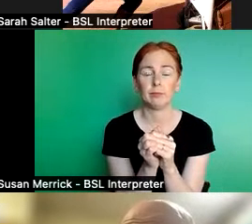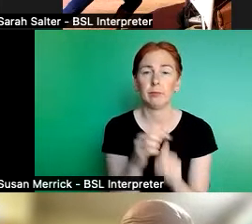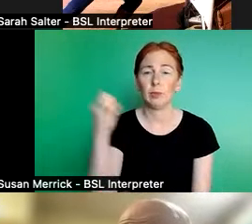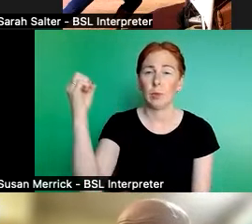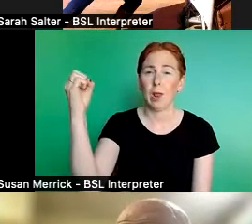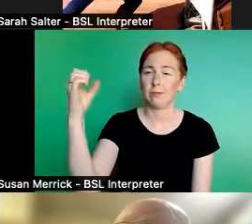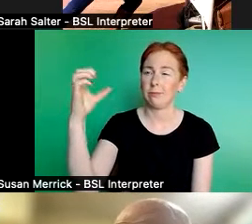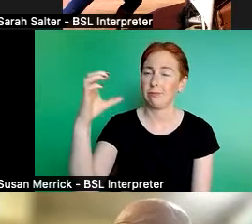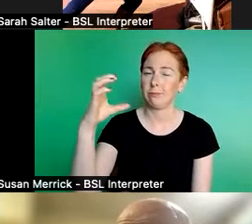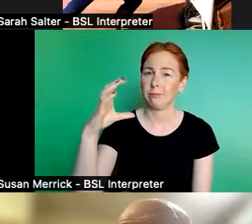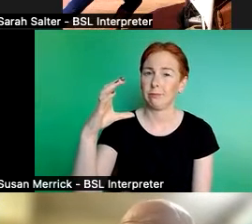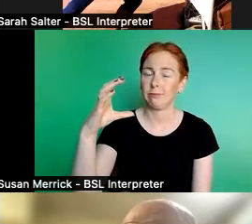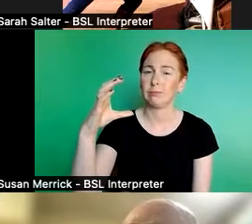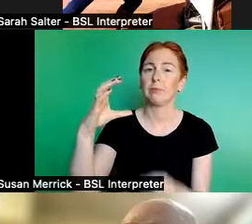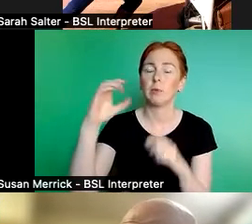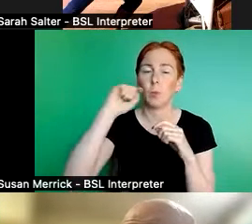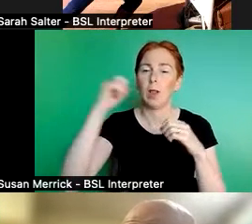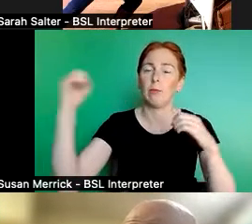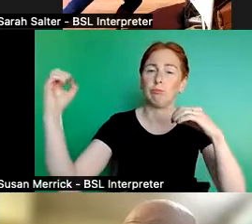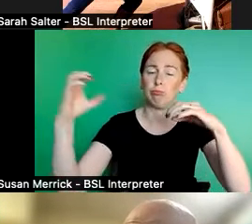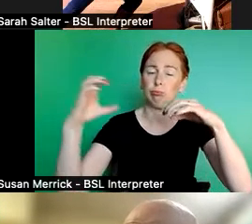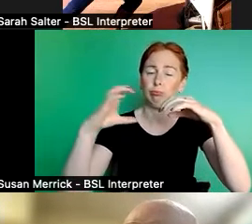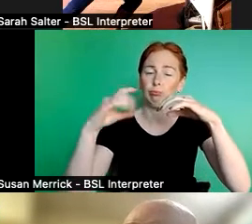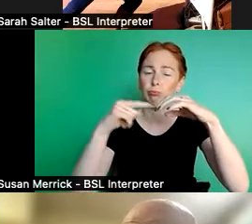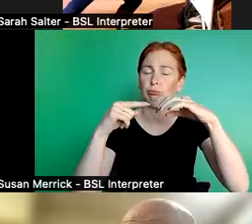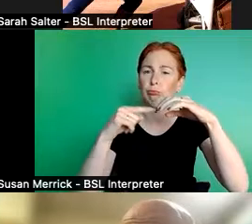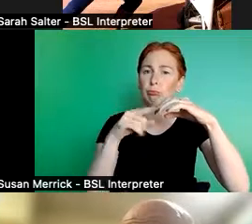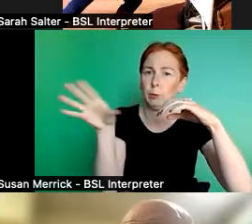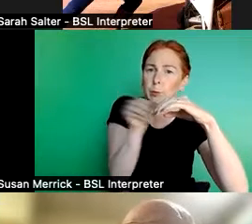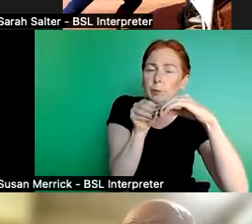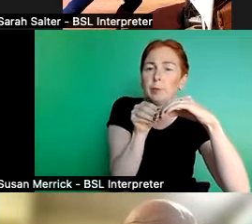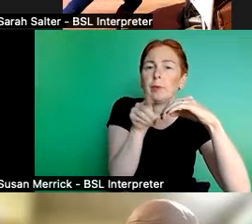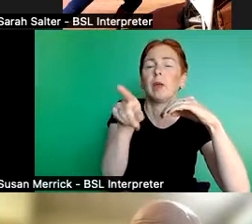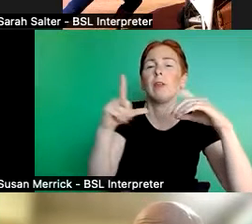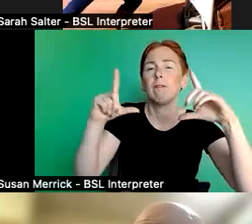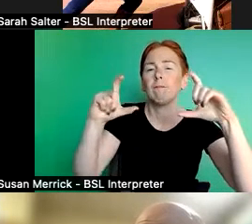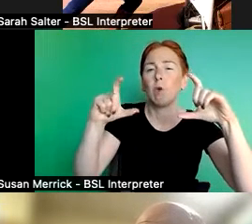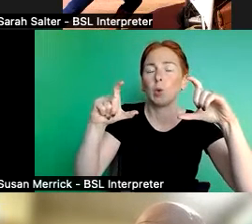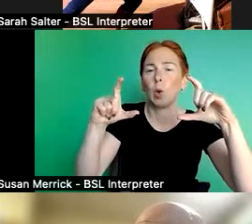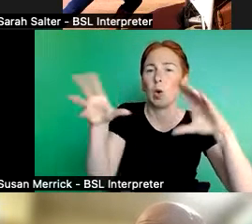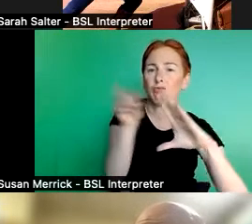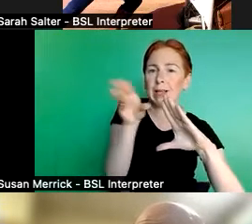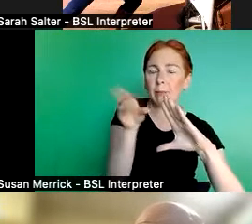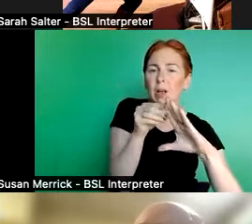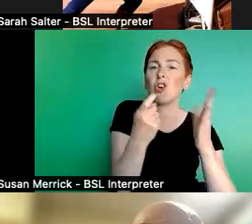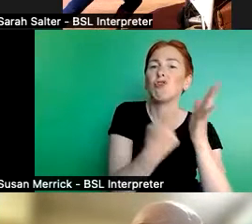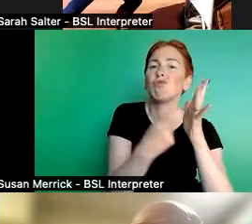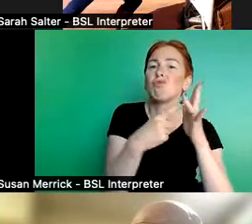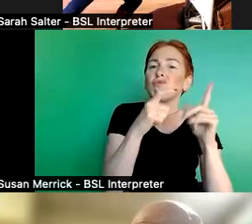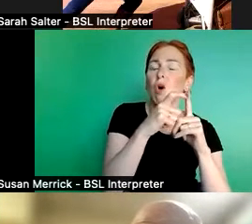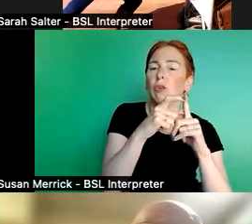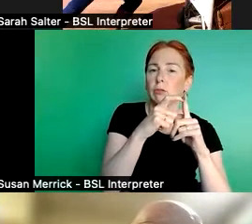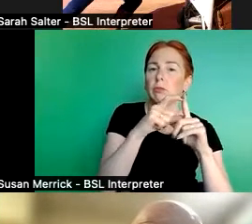photoreceptor, either the rods or the cones. The rods, again, as I said, for nighttime vision, the cones for your daytime